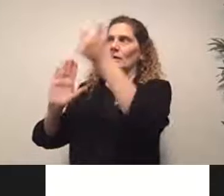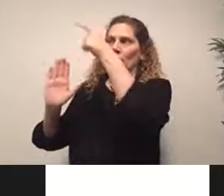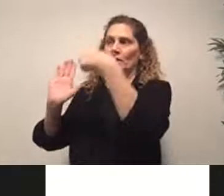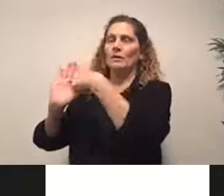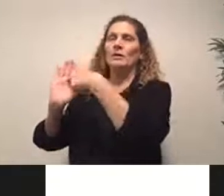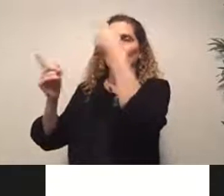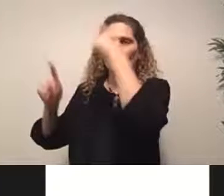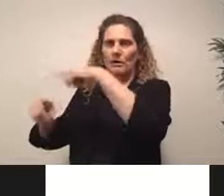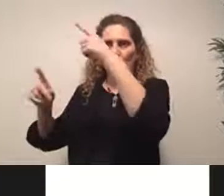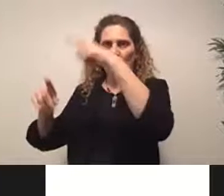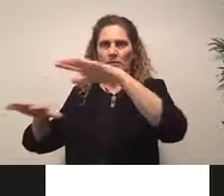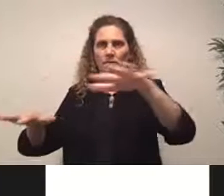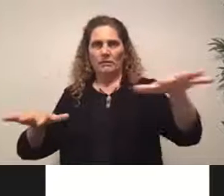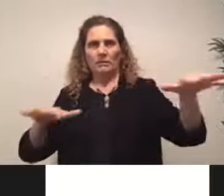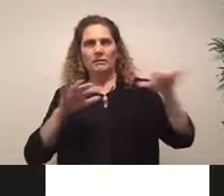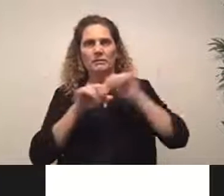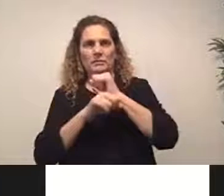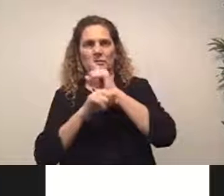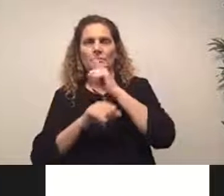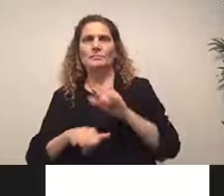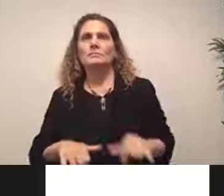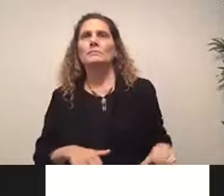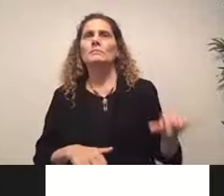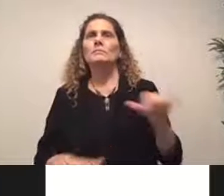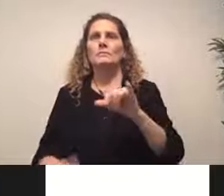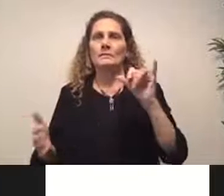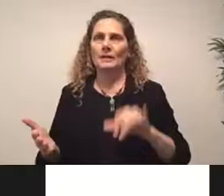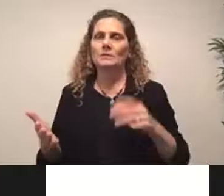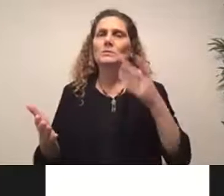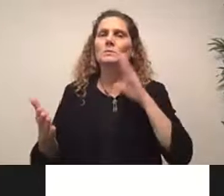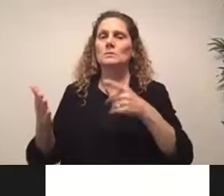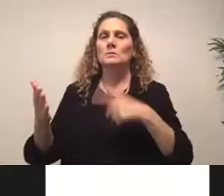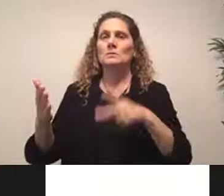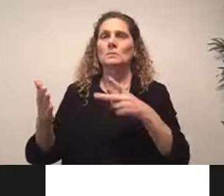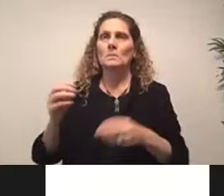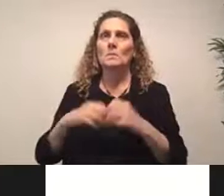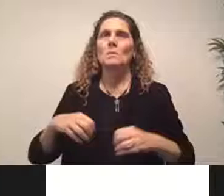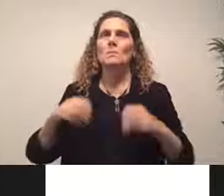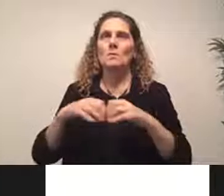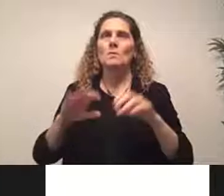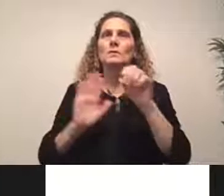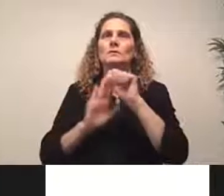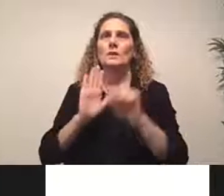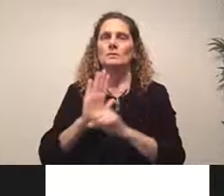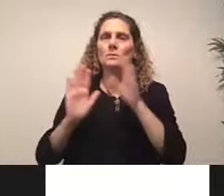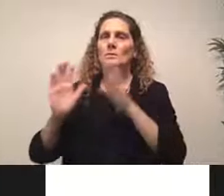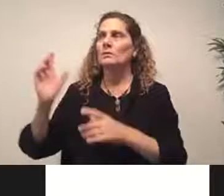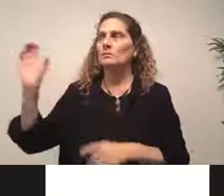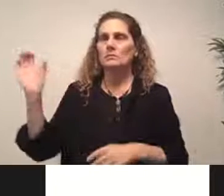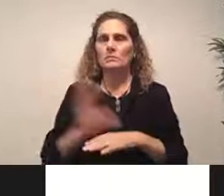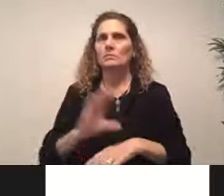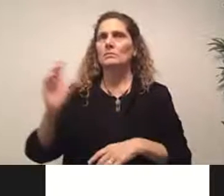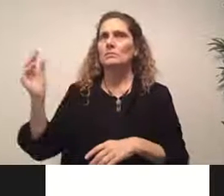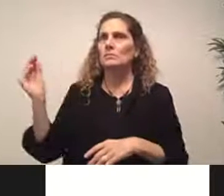is receiving the vaccine. And that's a concern that I have, that we have here at the city, that there's an equitable distribution of this. So there is a lot going